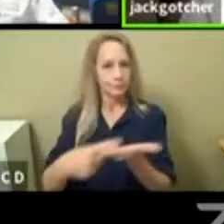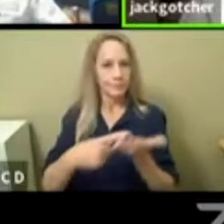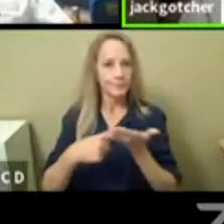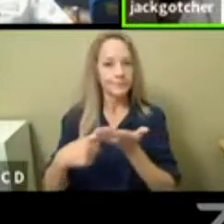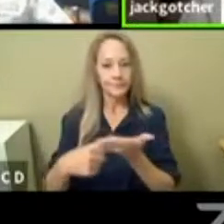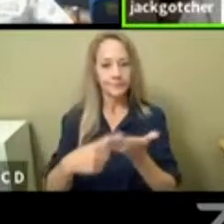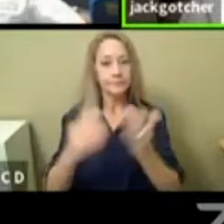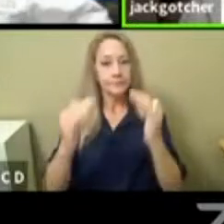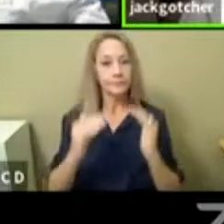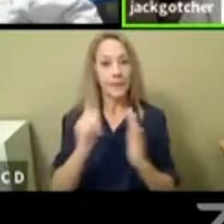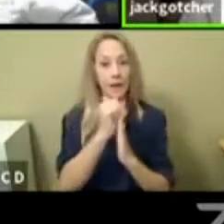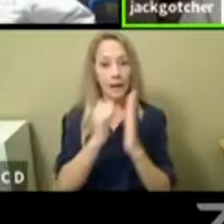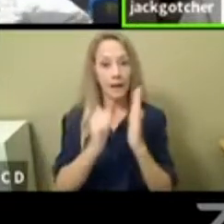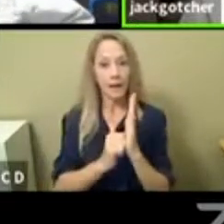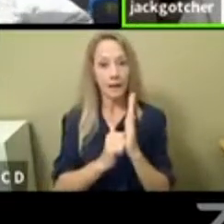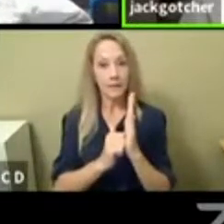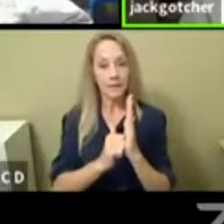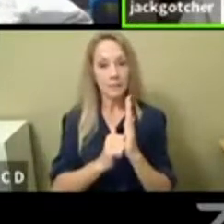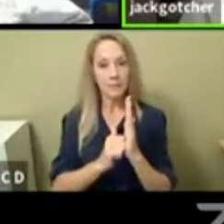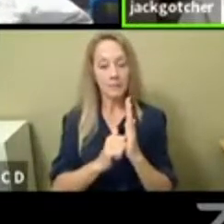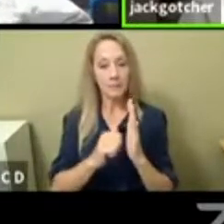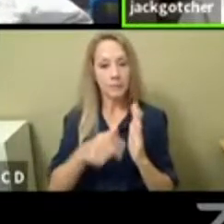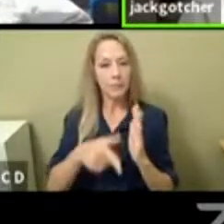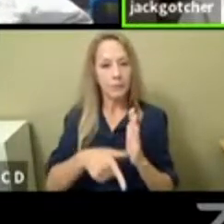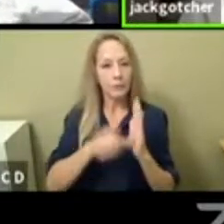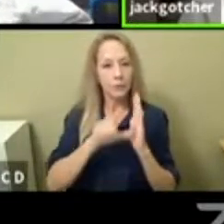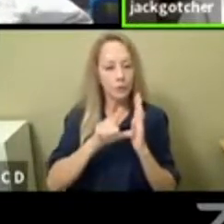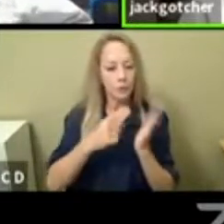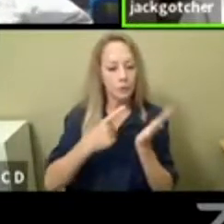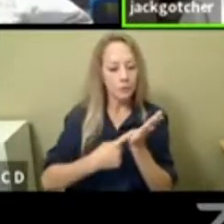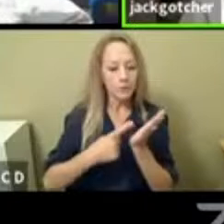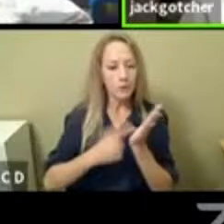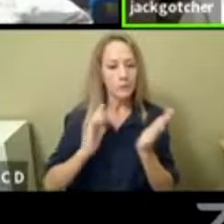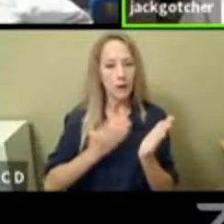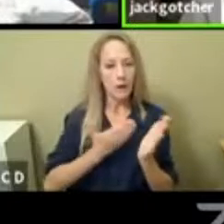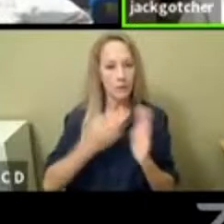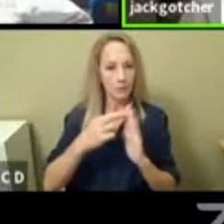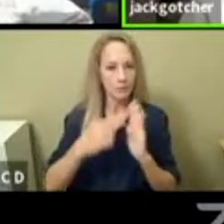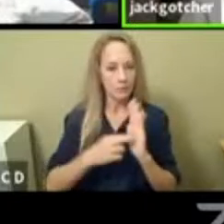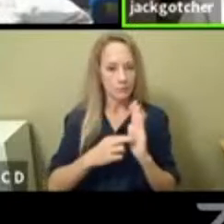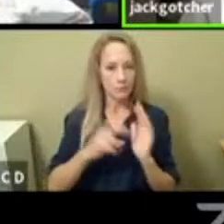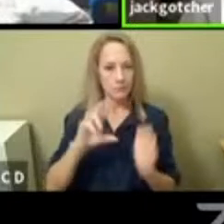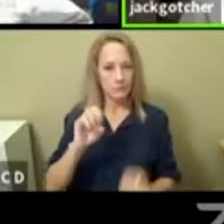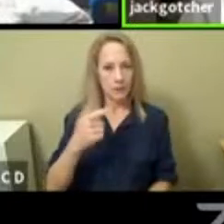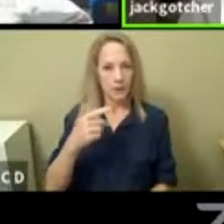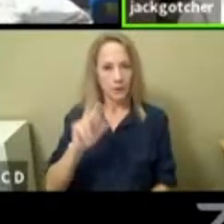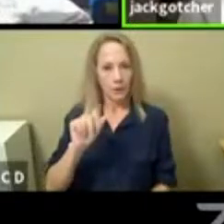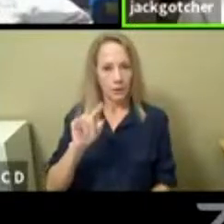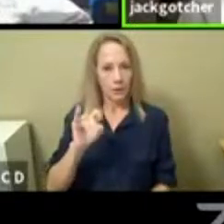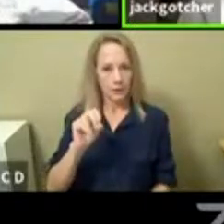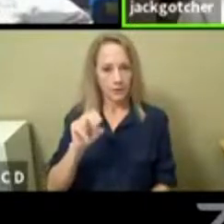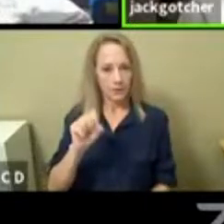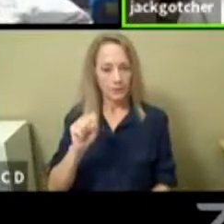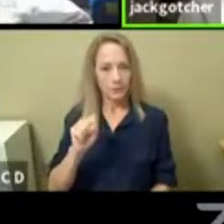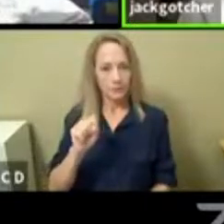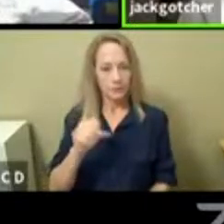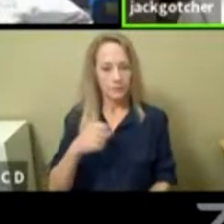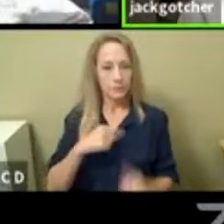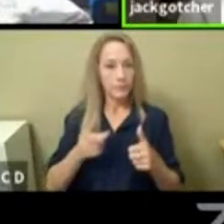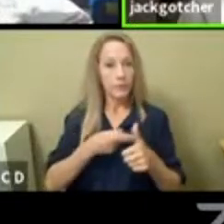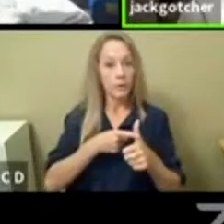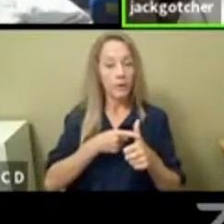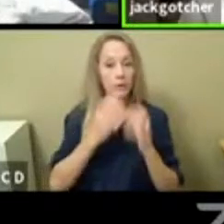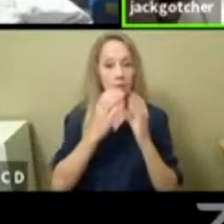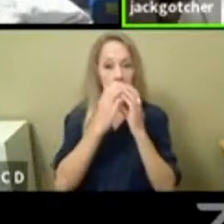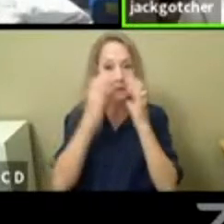Next item on the agenda is review and discussion of our regulations. And so we'll start with the face